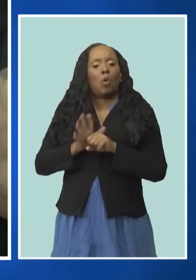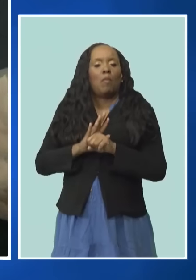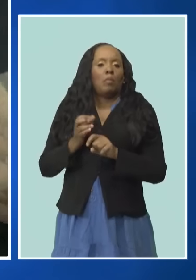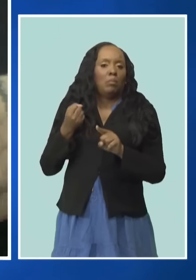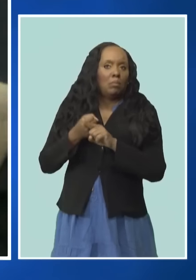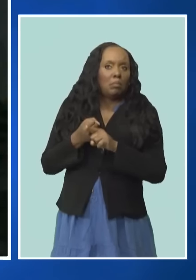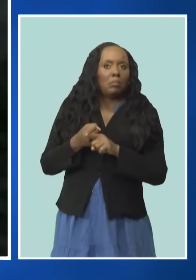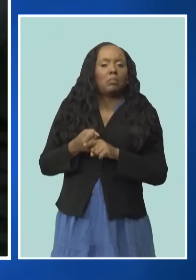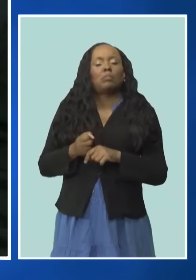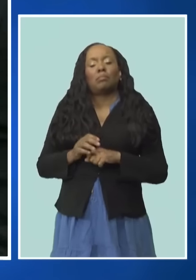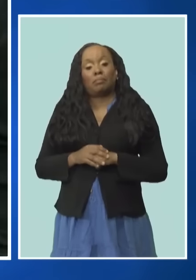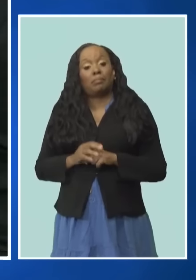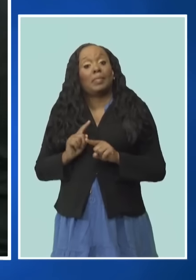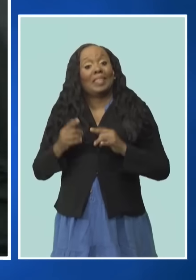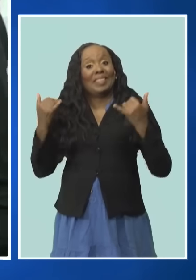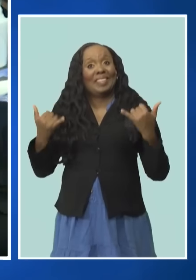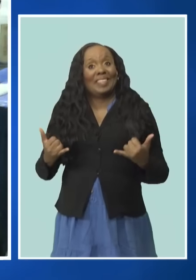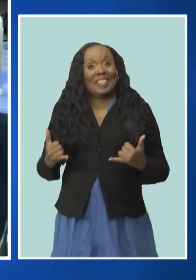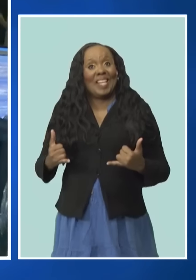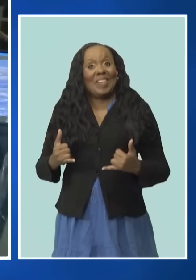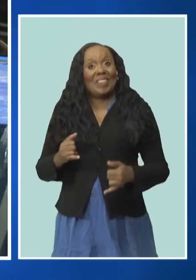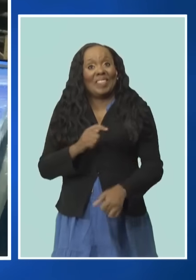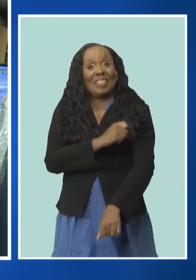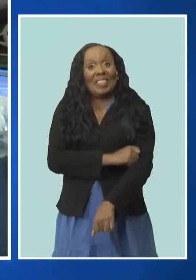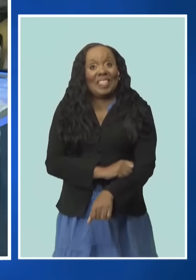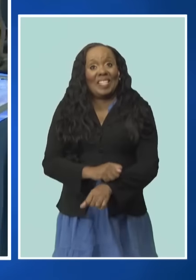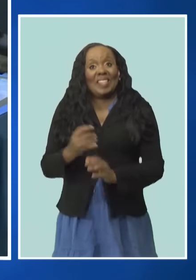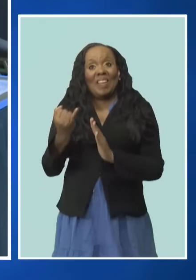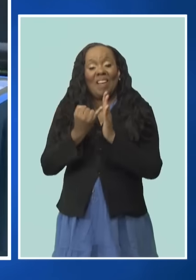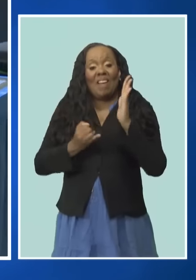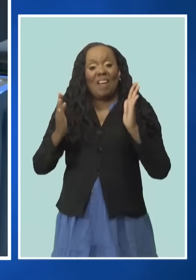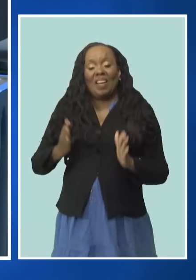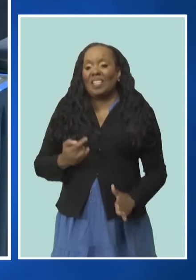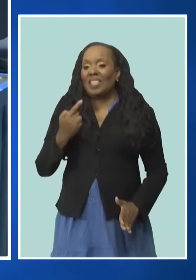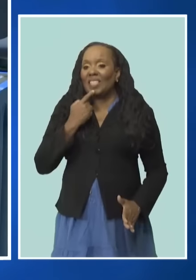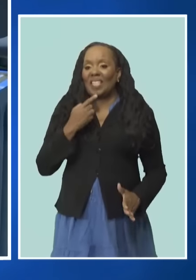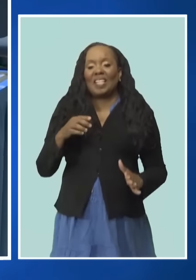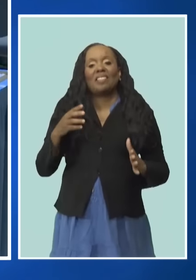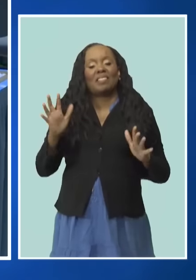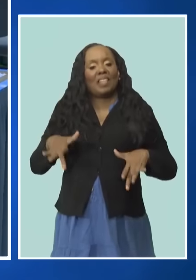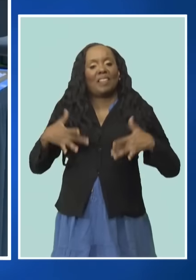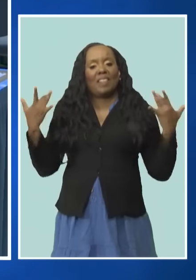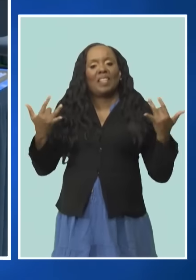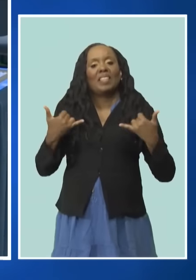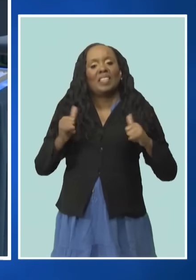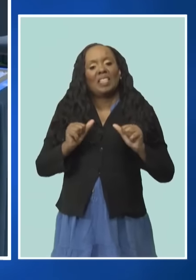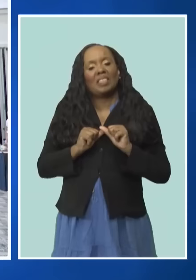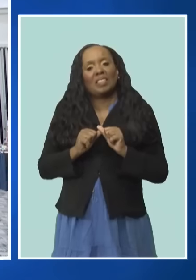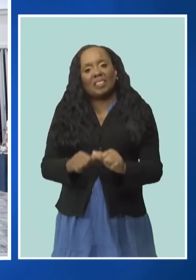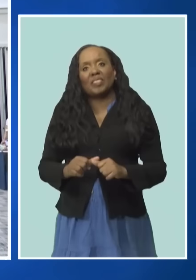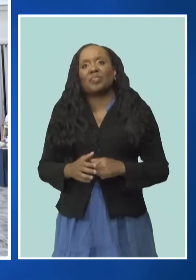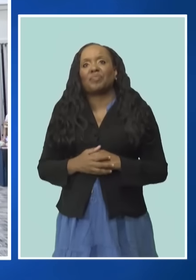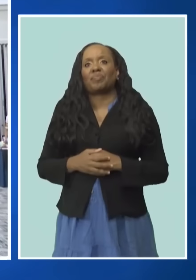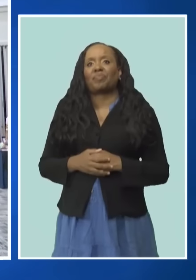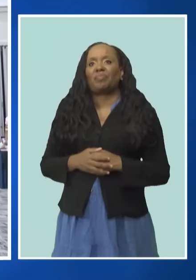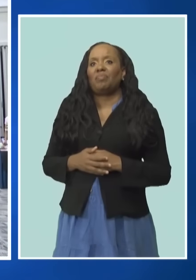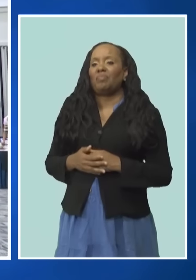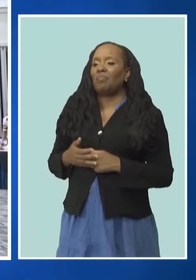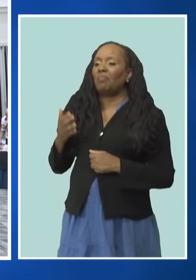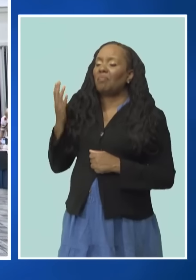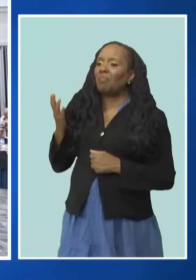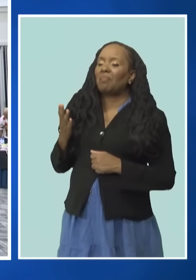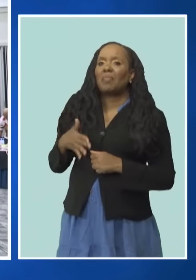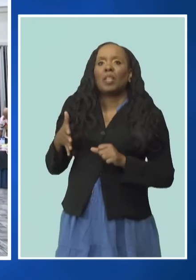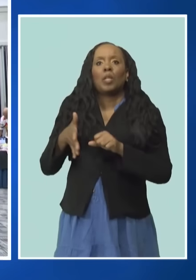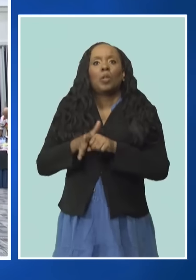tattoo artist Ramon Gonzalez says the event is still alive and well. It has grown a lot. I must say COVID did